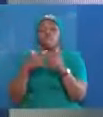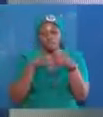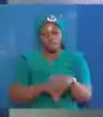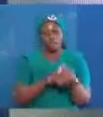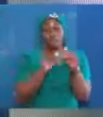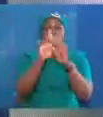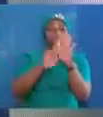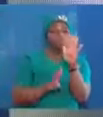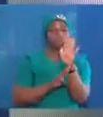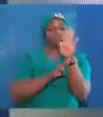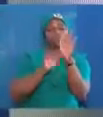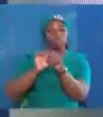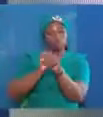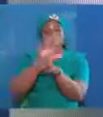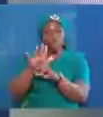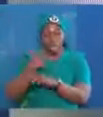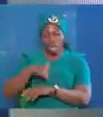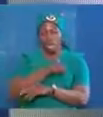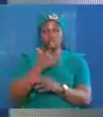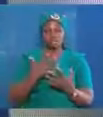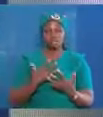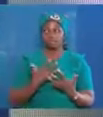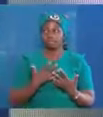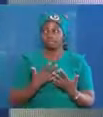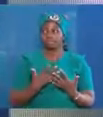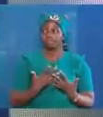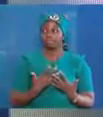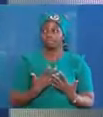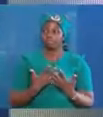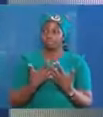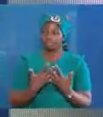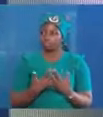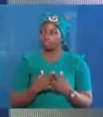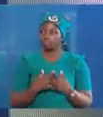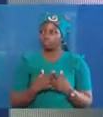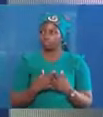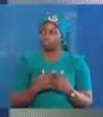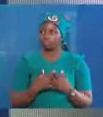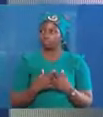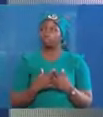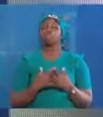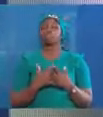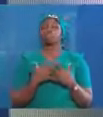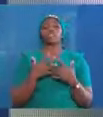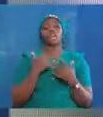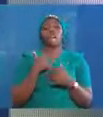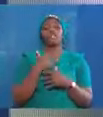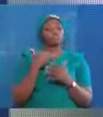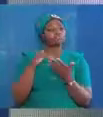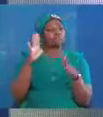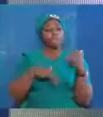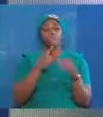COVID protocols. We are going to do our meetings in town halls with not attendance not more than 100 people